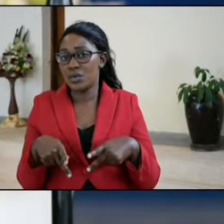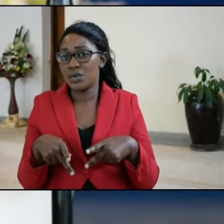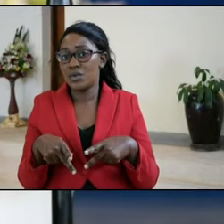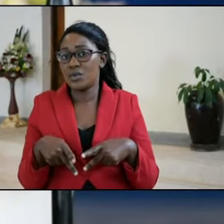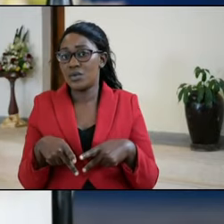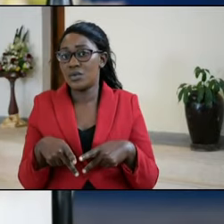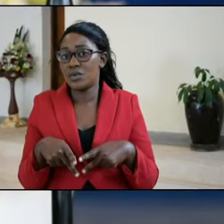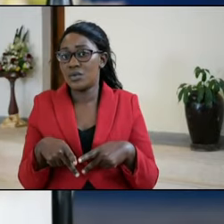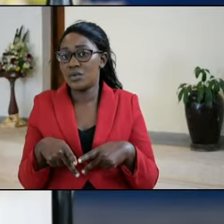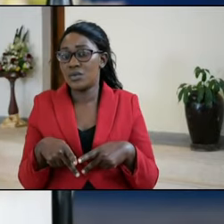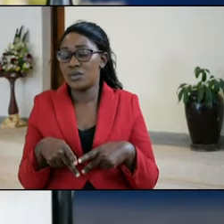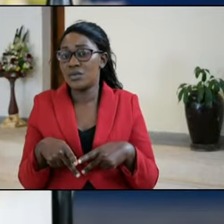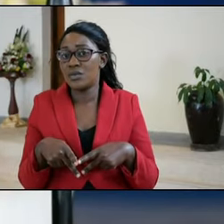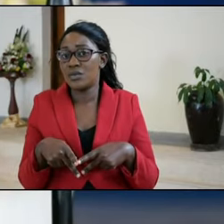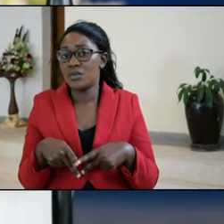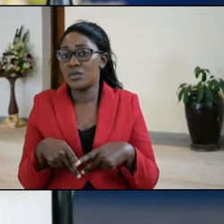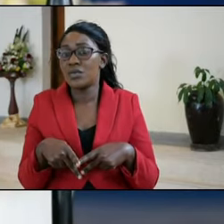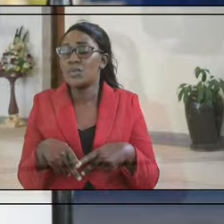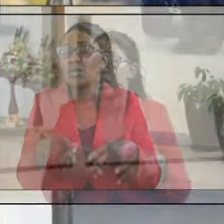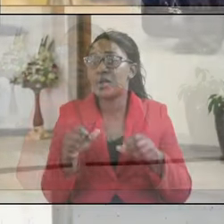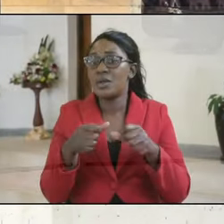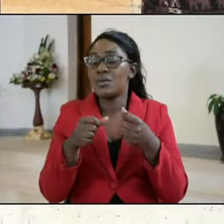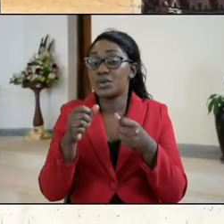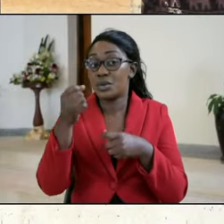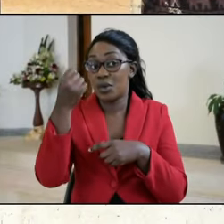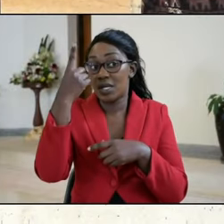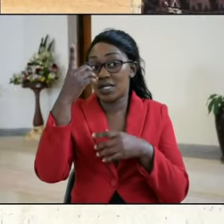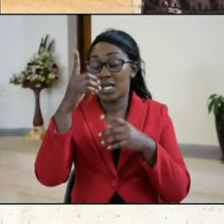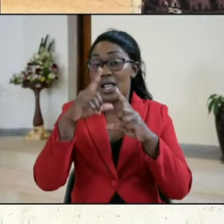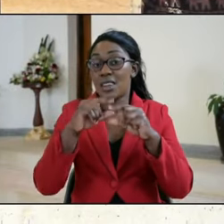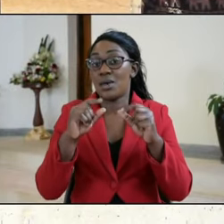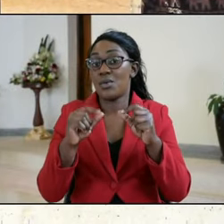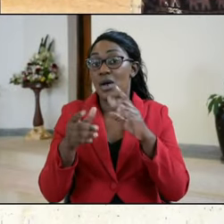Bible. Thank you. Thank you, Jack.